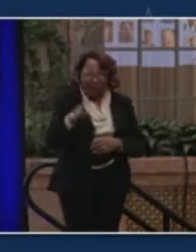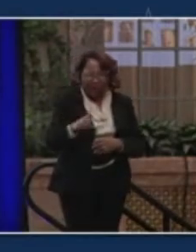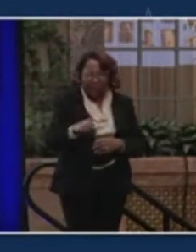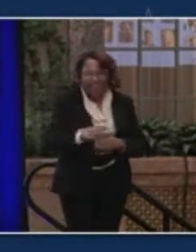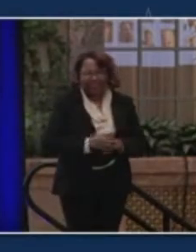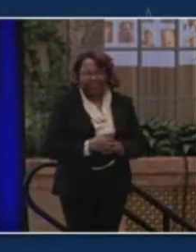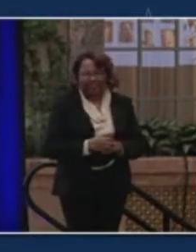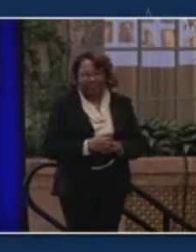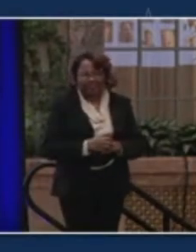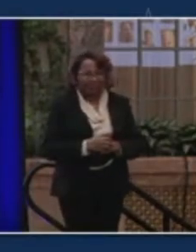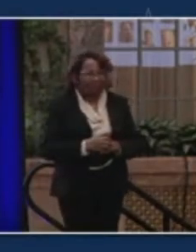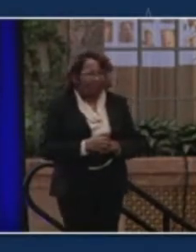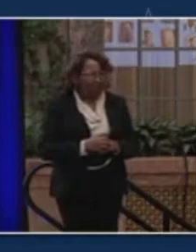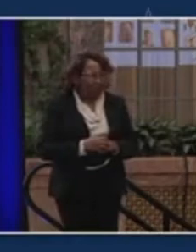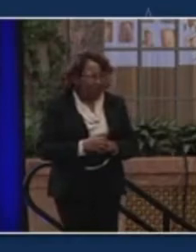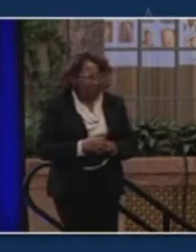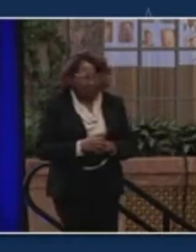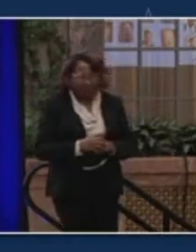get.